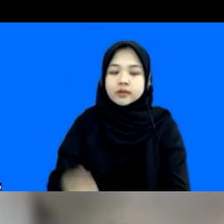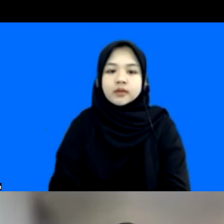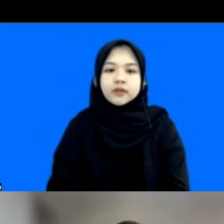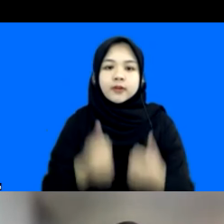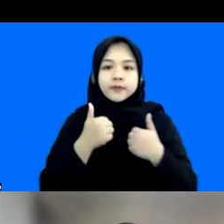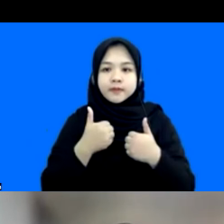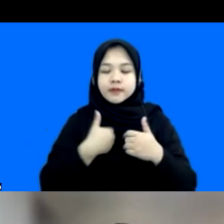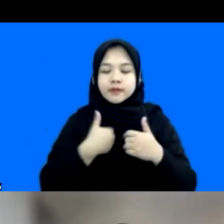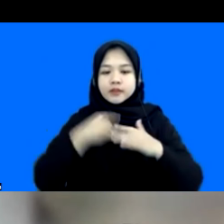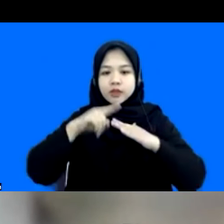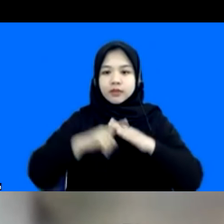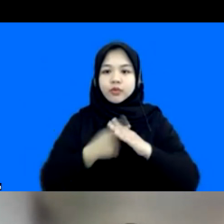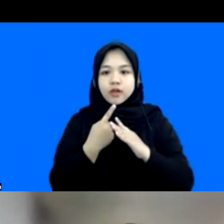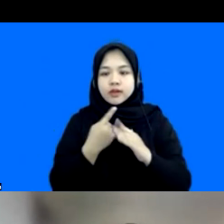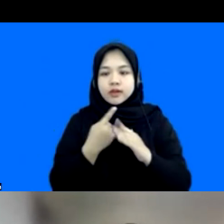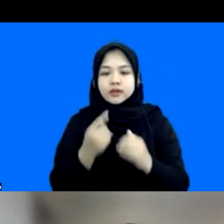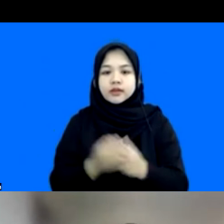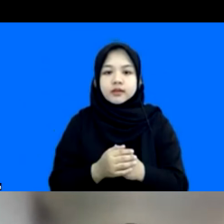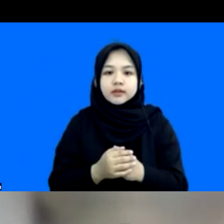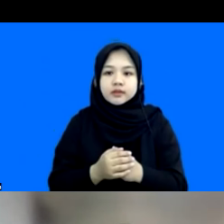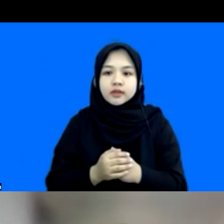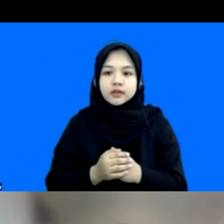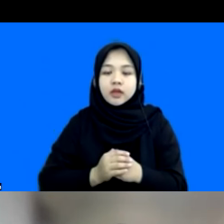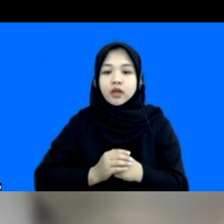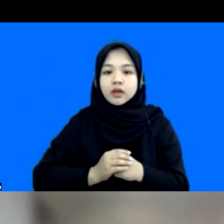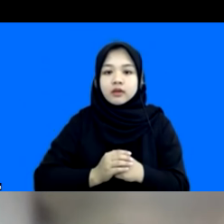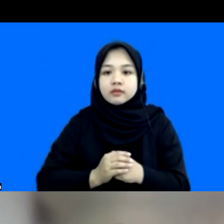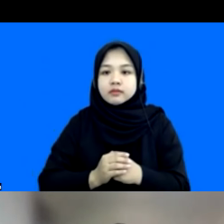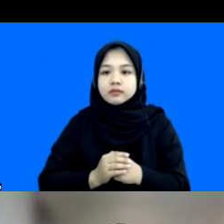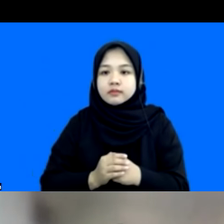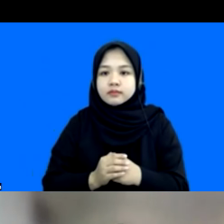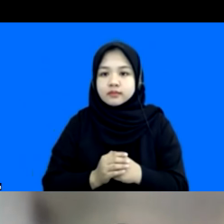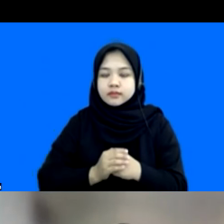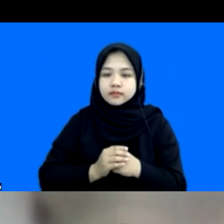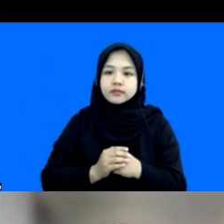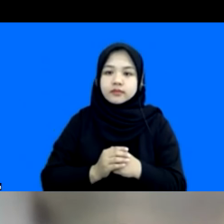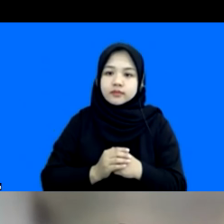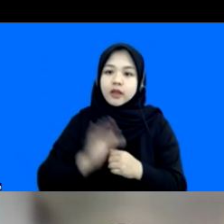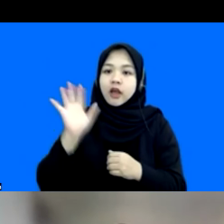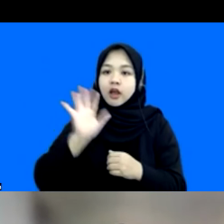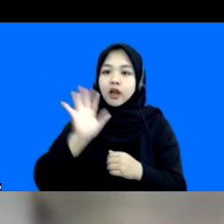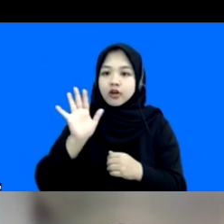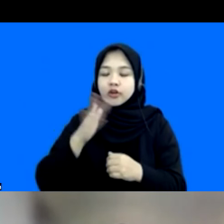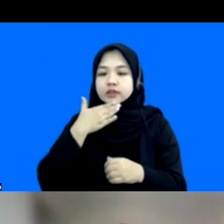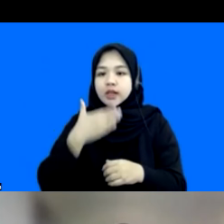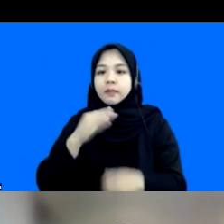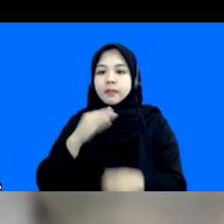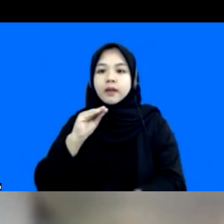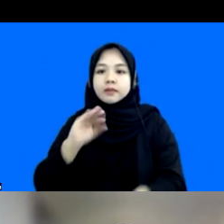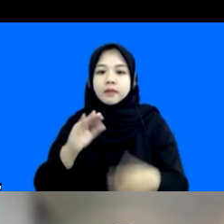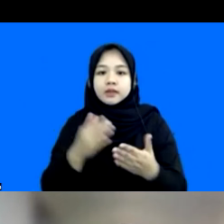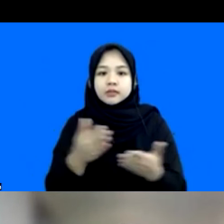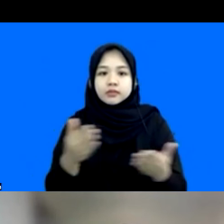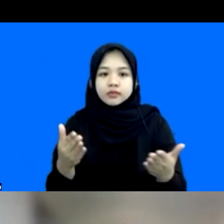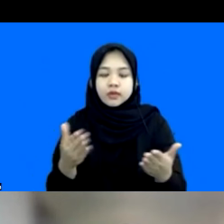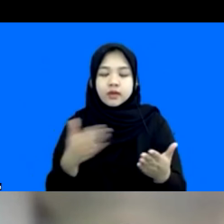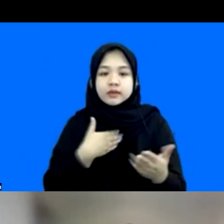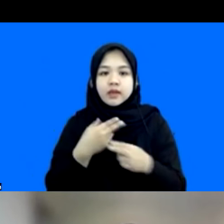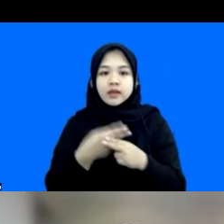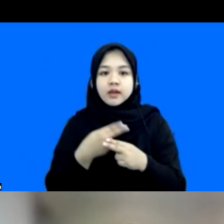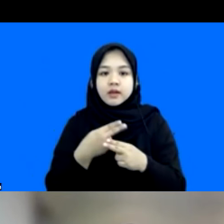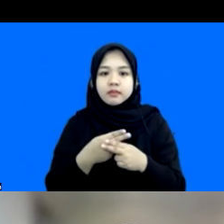So good morning, friends and fellow advocates. My name is Robert C. and I'm with the Move as One Coalition.